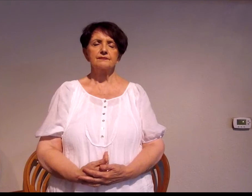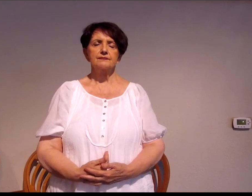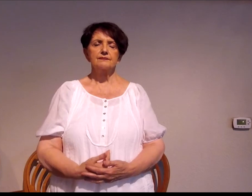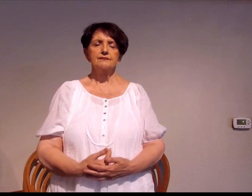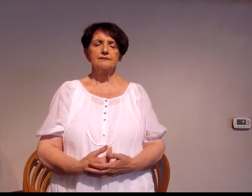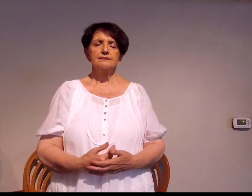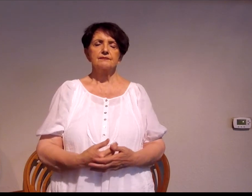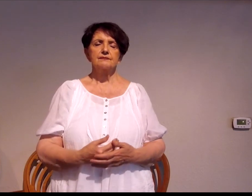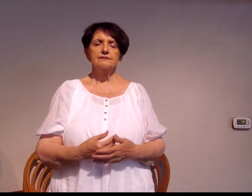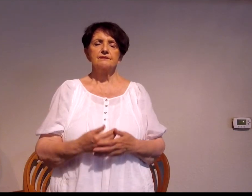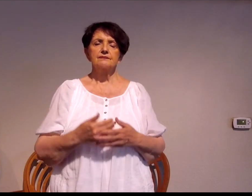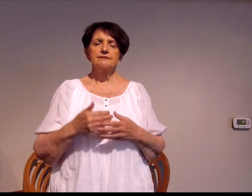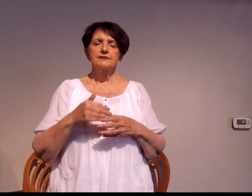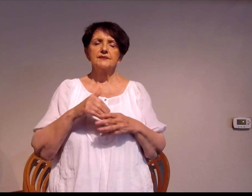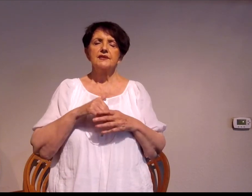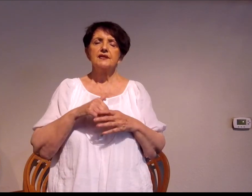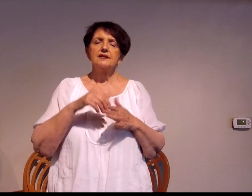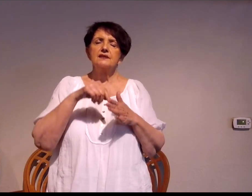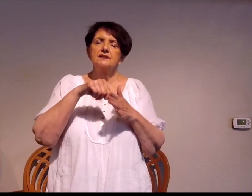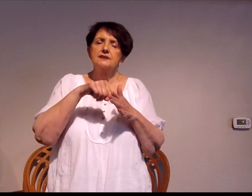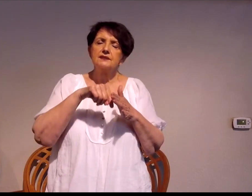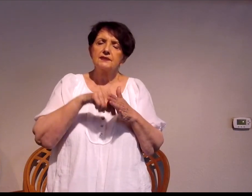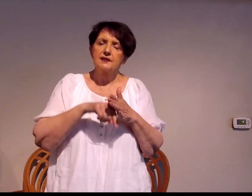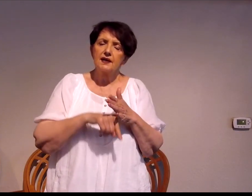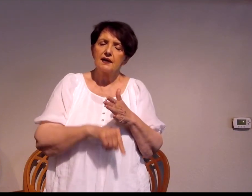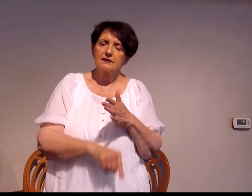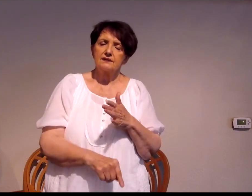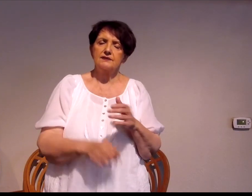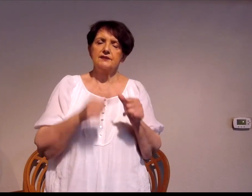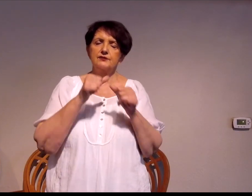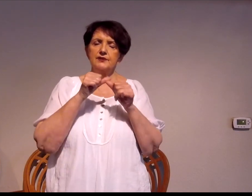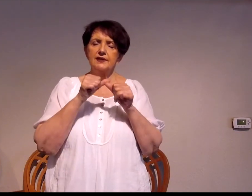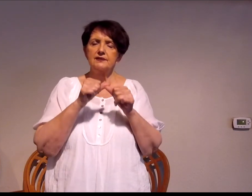down into that infinite reality within us.